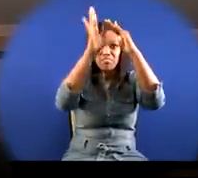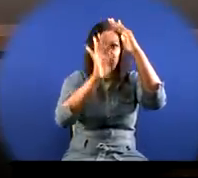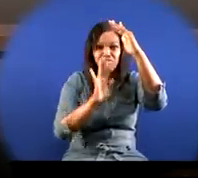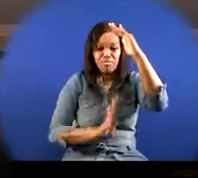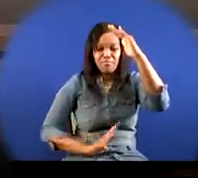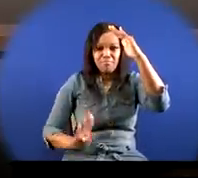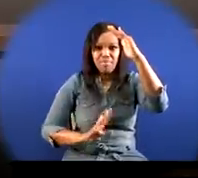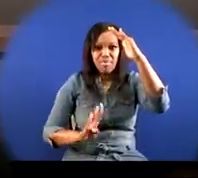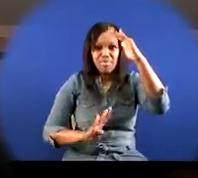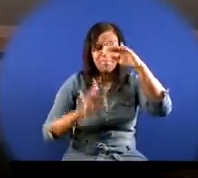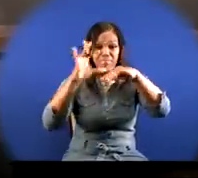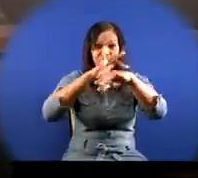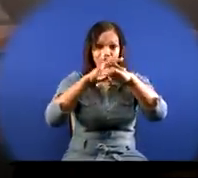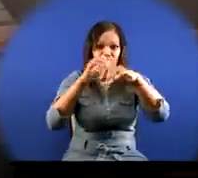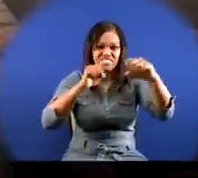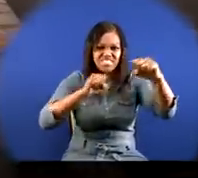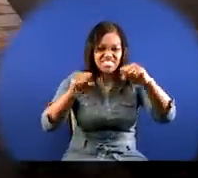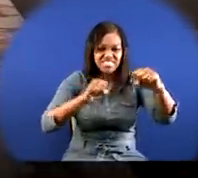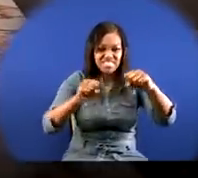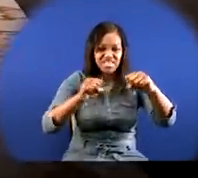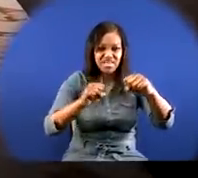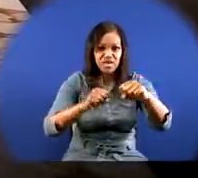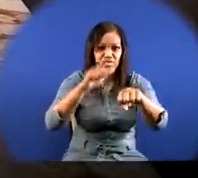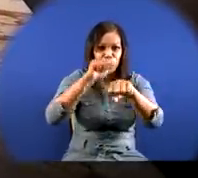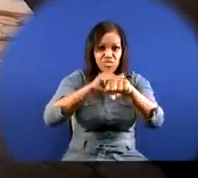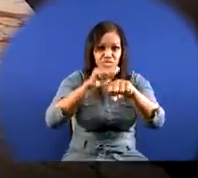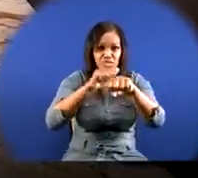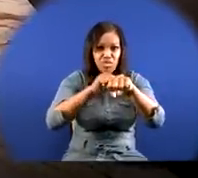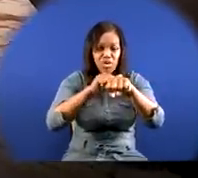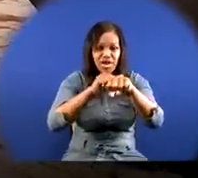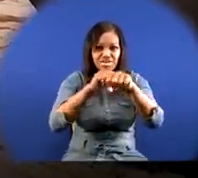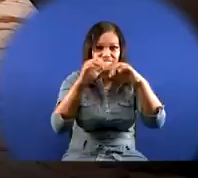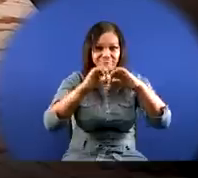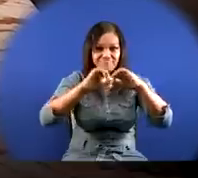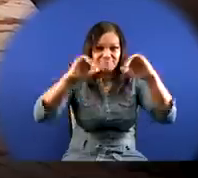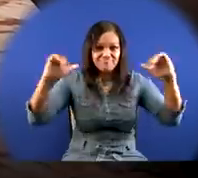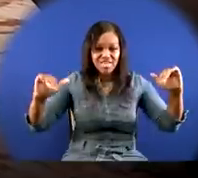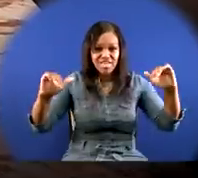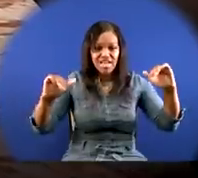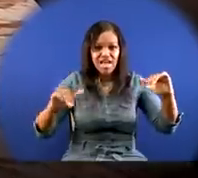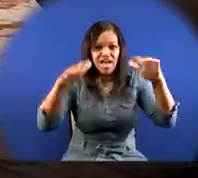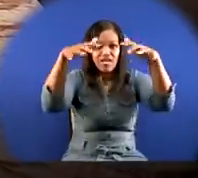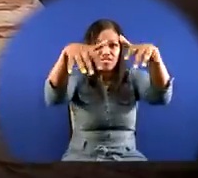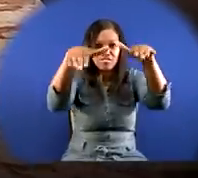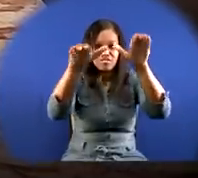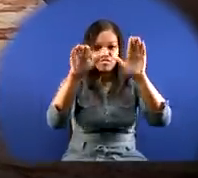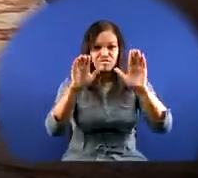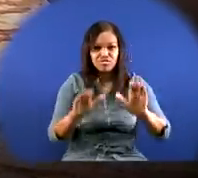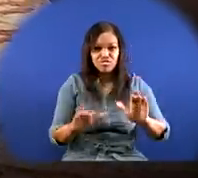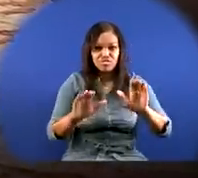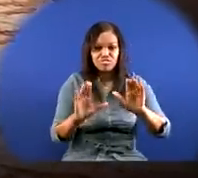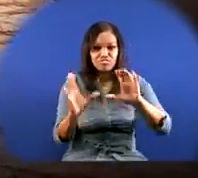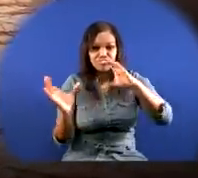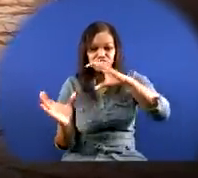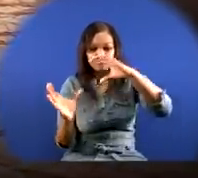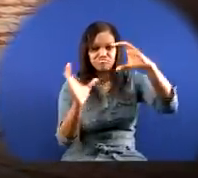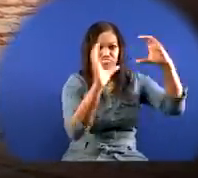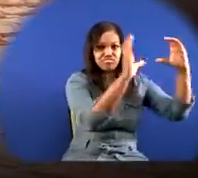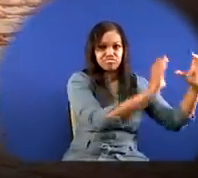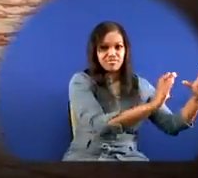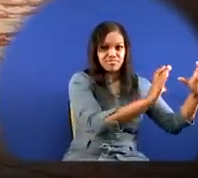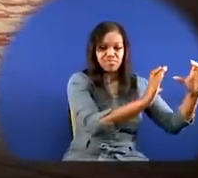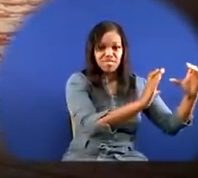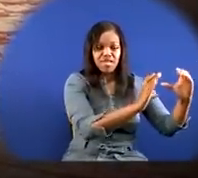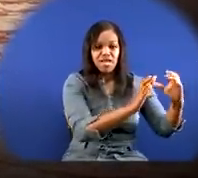The earth shook, the rocks split, and the tombs broke open.